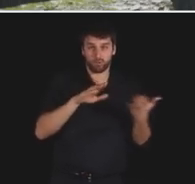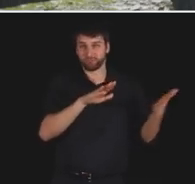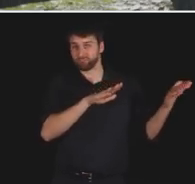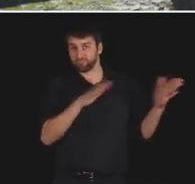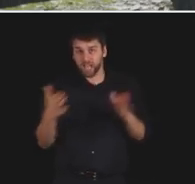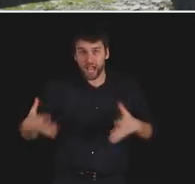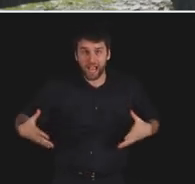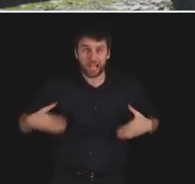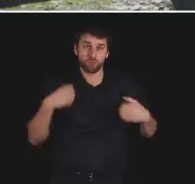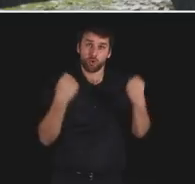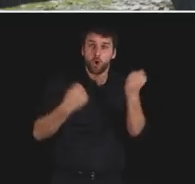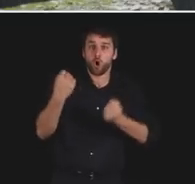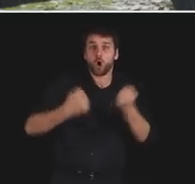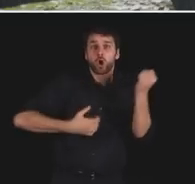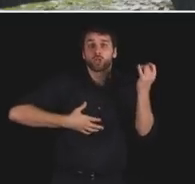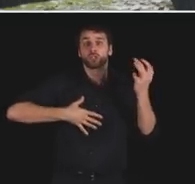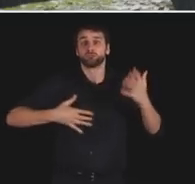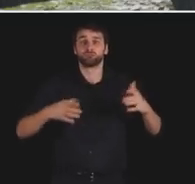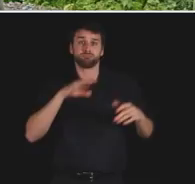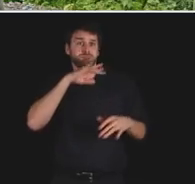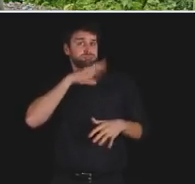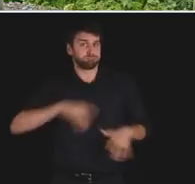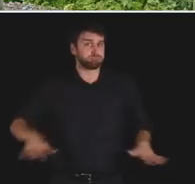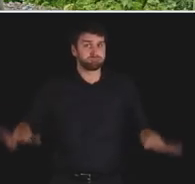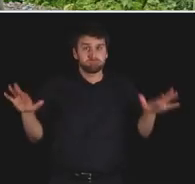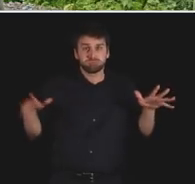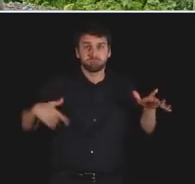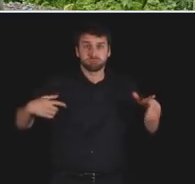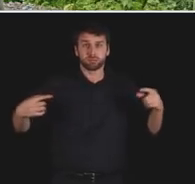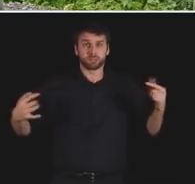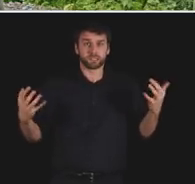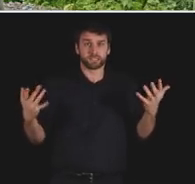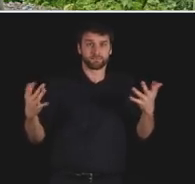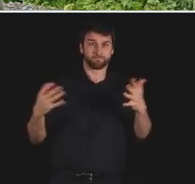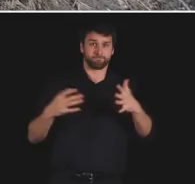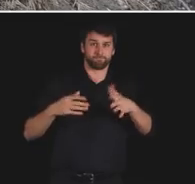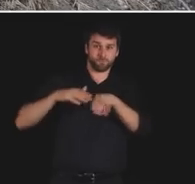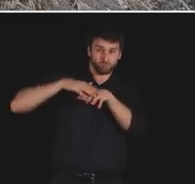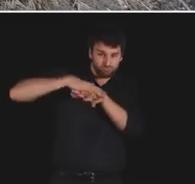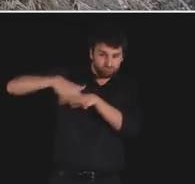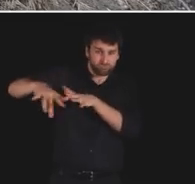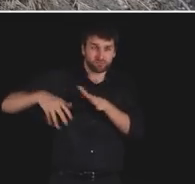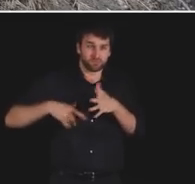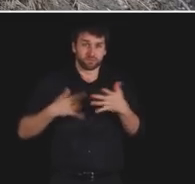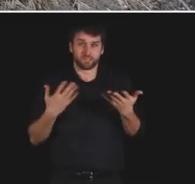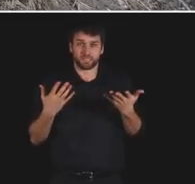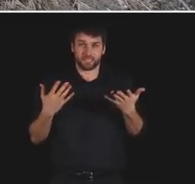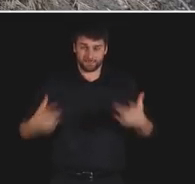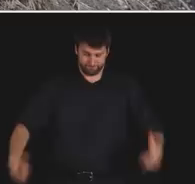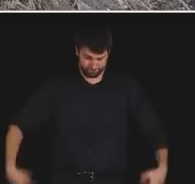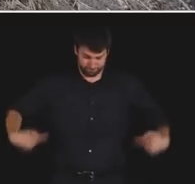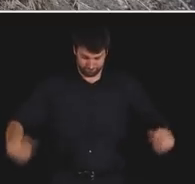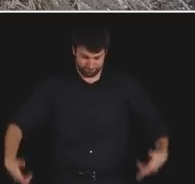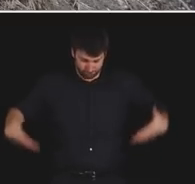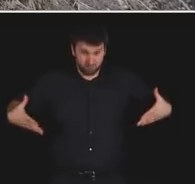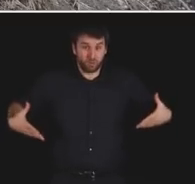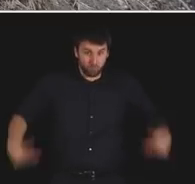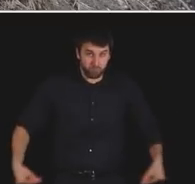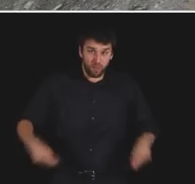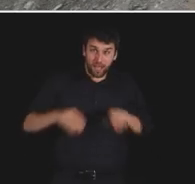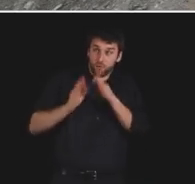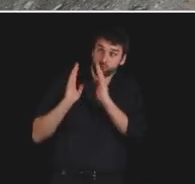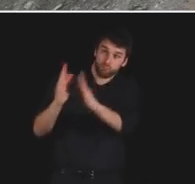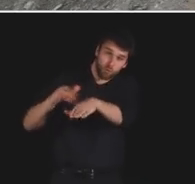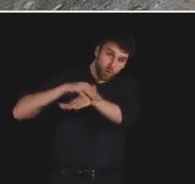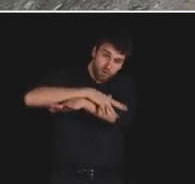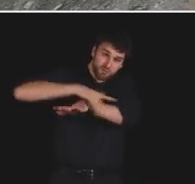of nowhere in a driving rainstorm on the edge of a cliff, and once we got that sorted out, there were flat tires. A landslide took out the road, and we made